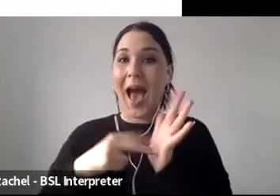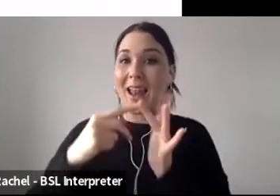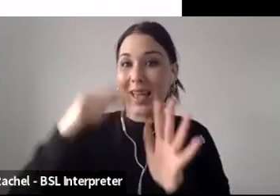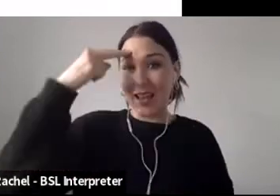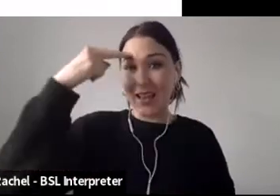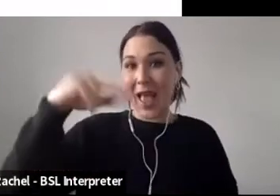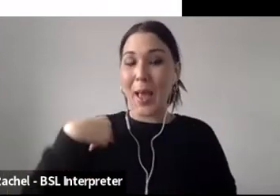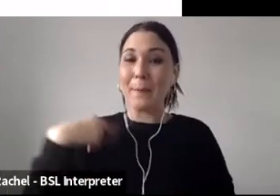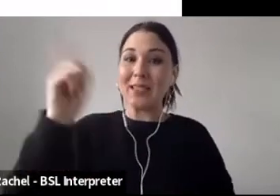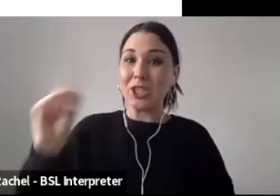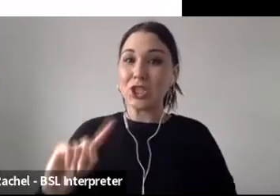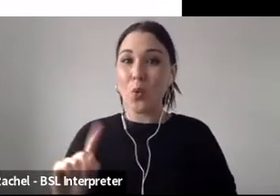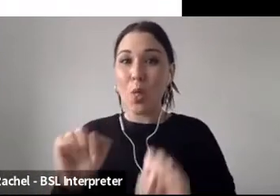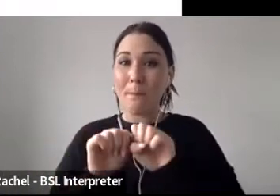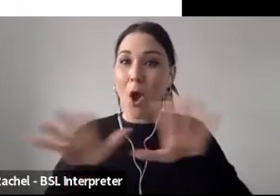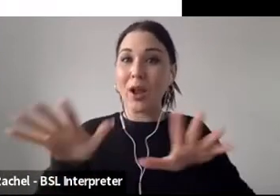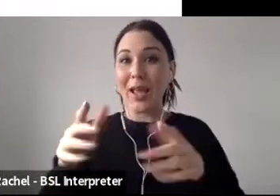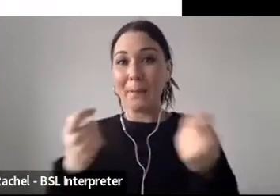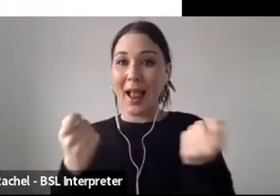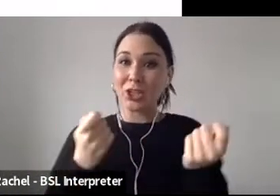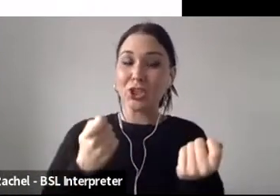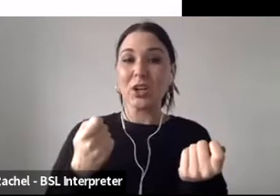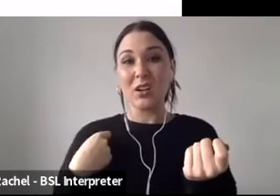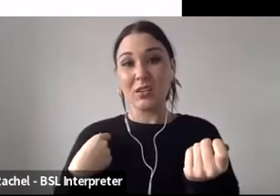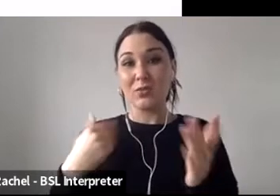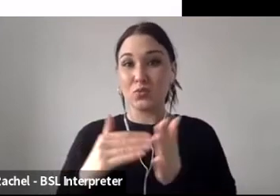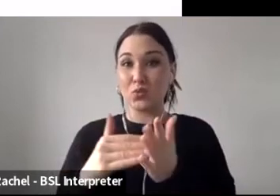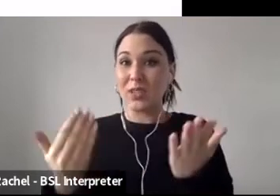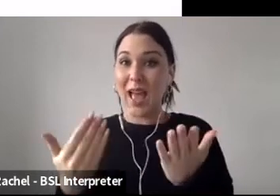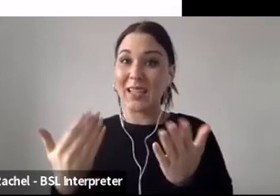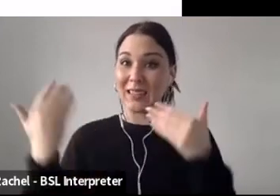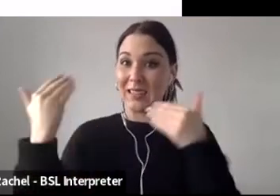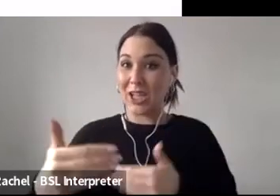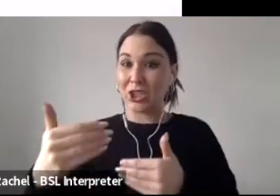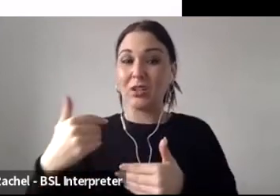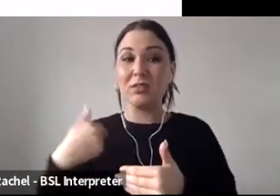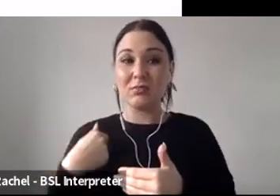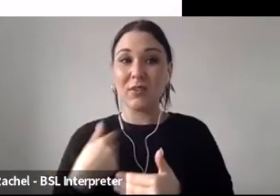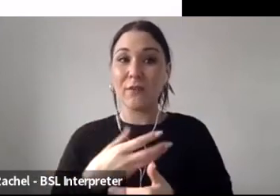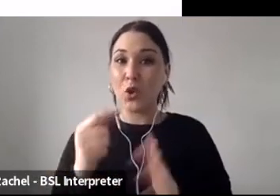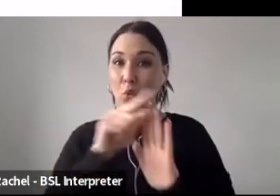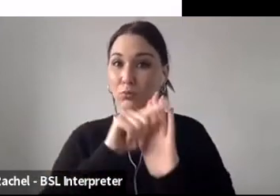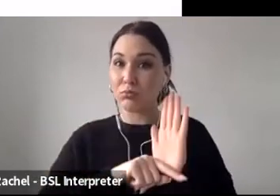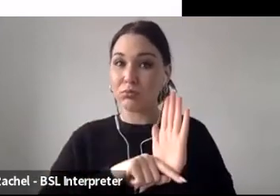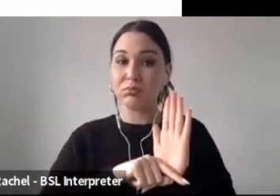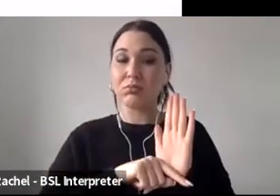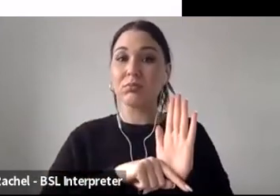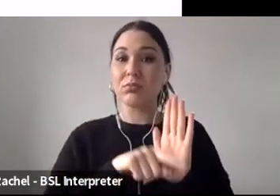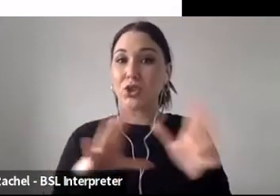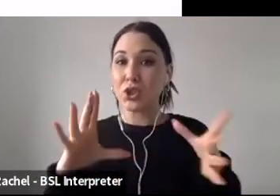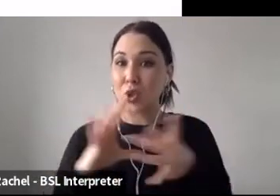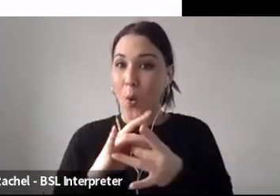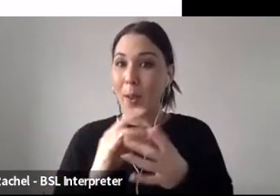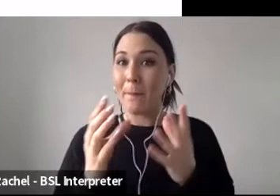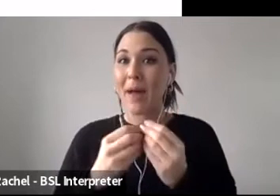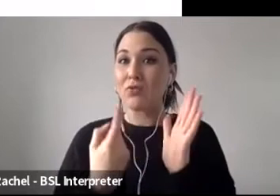Marketing Manager, and I'll be running you through today's session. So just to go through a few bits of housekeeping, we're joined today by